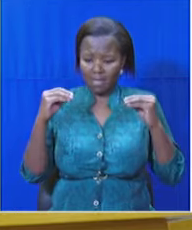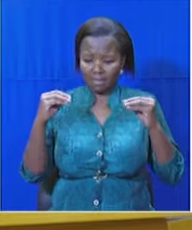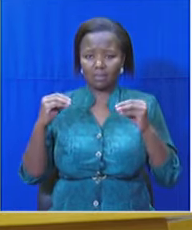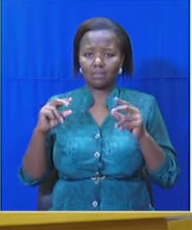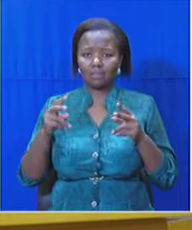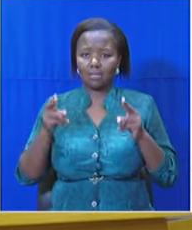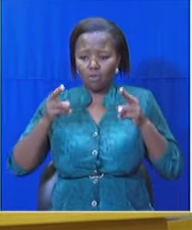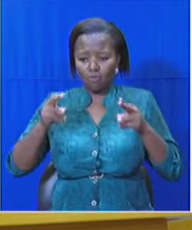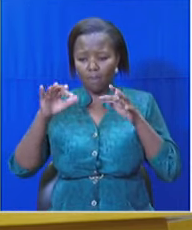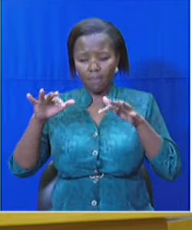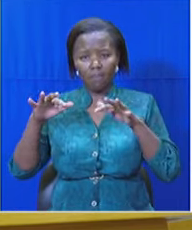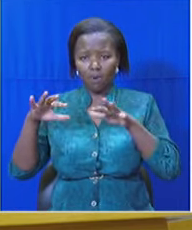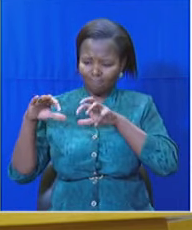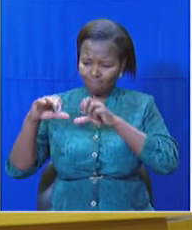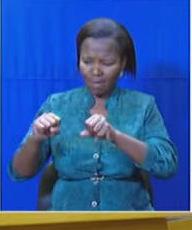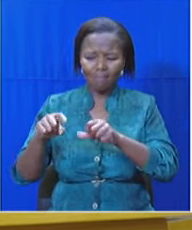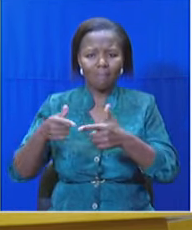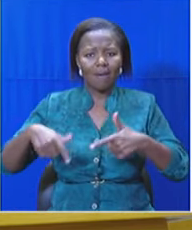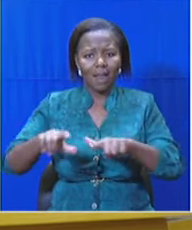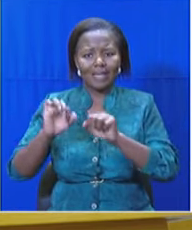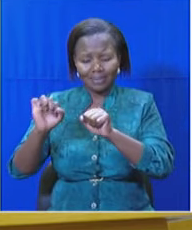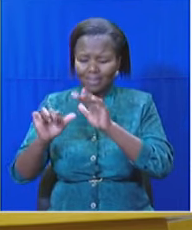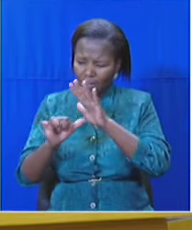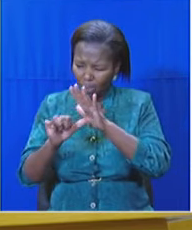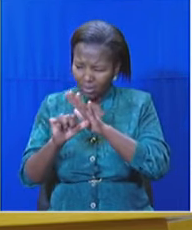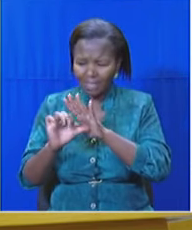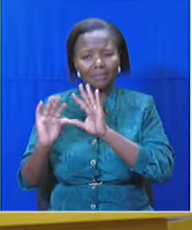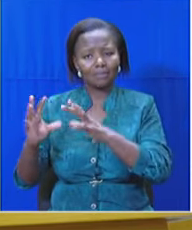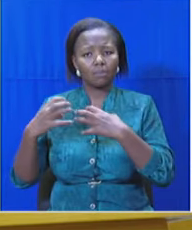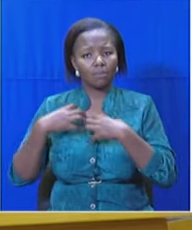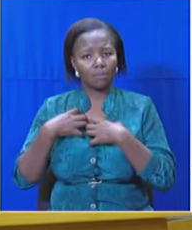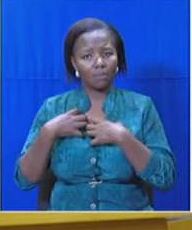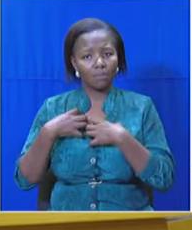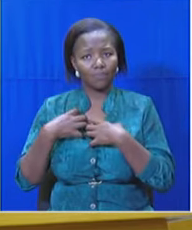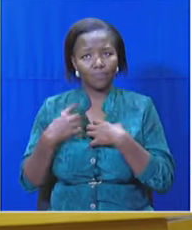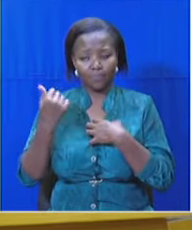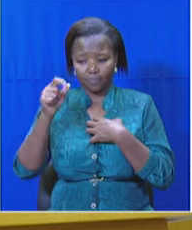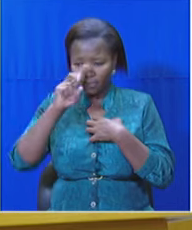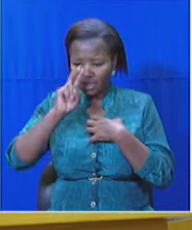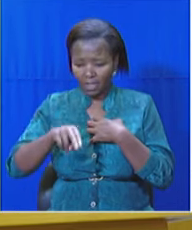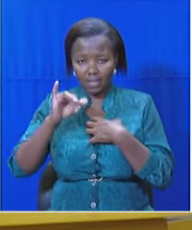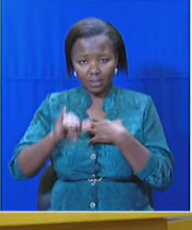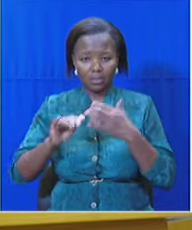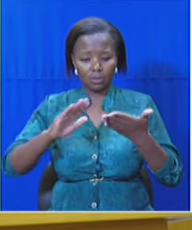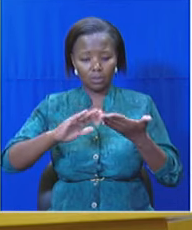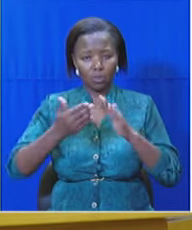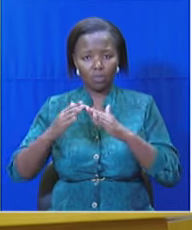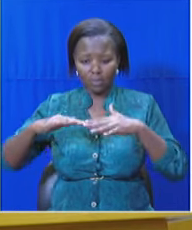their most important assets. Instead of building a nation, building social